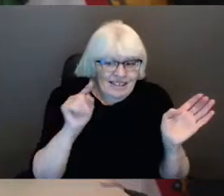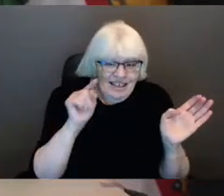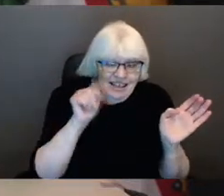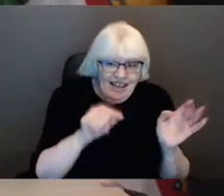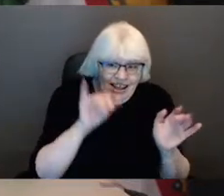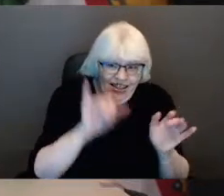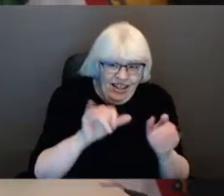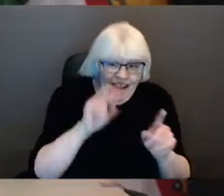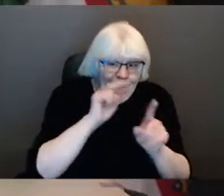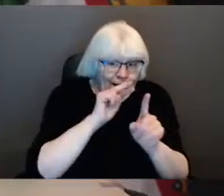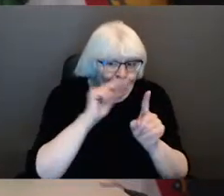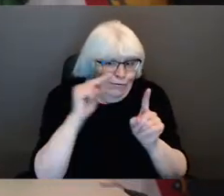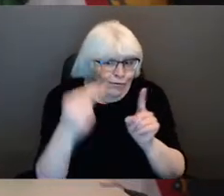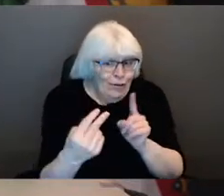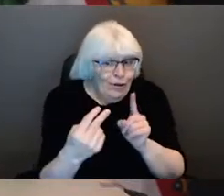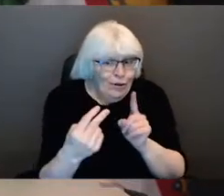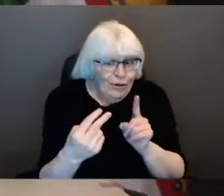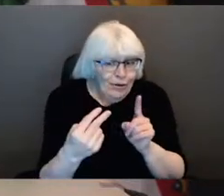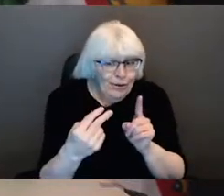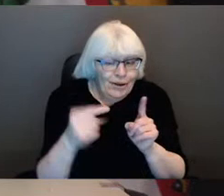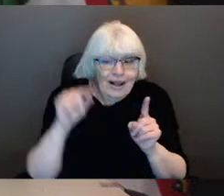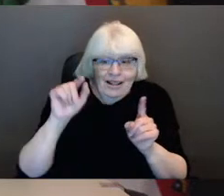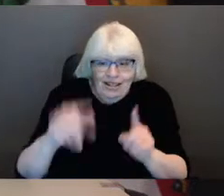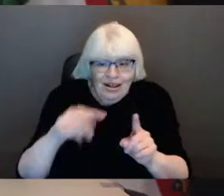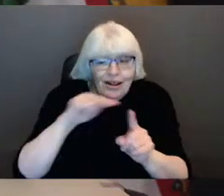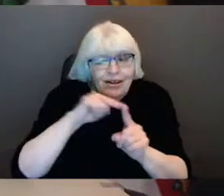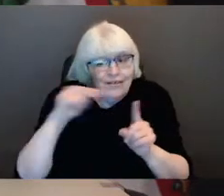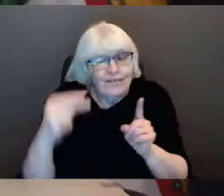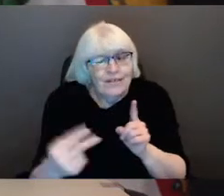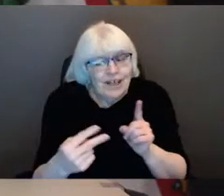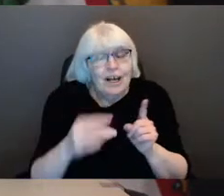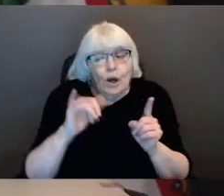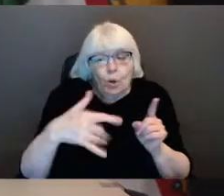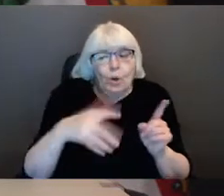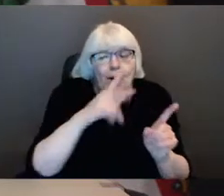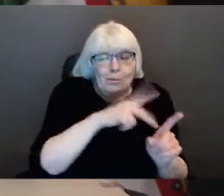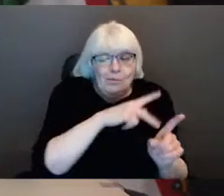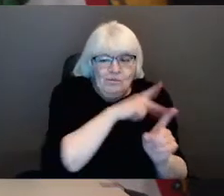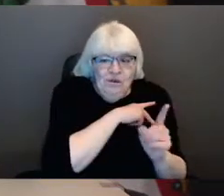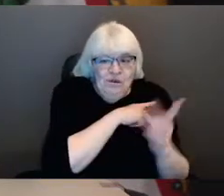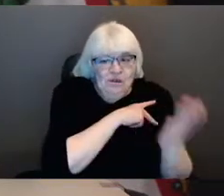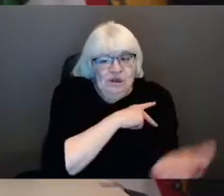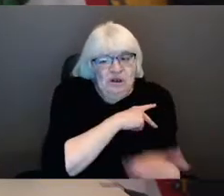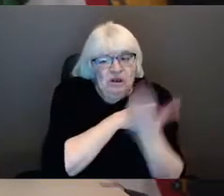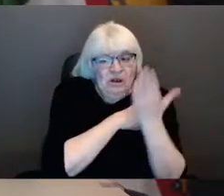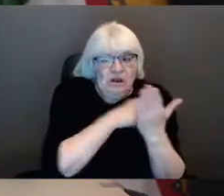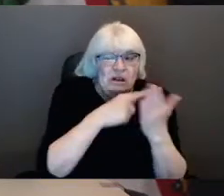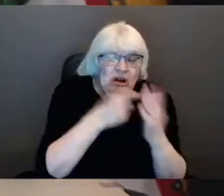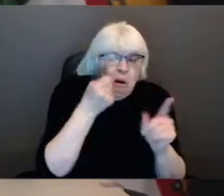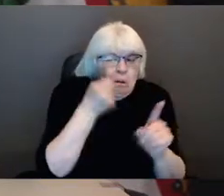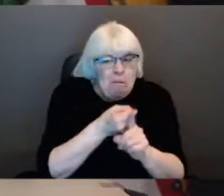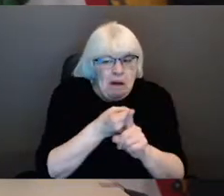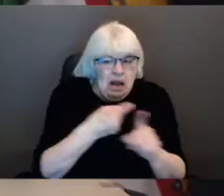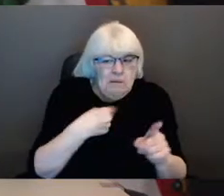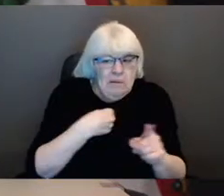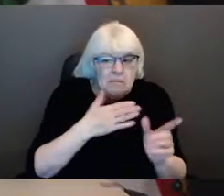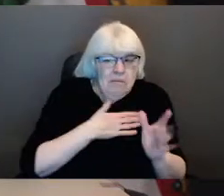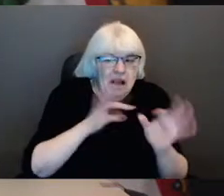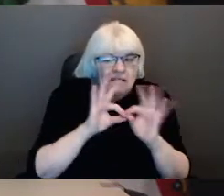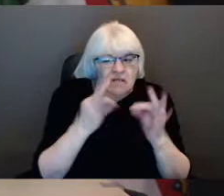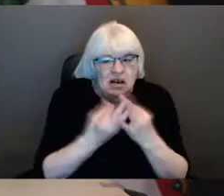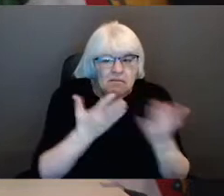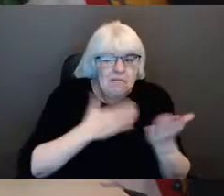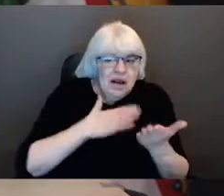their view is a very personal view of how will this impact me, how does this impact my family, my community. But it's really, really